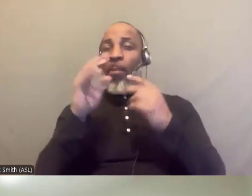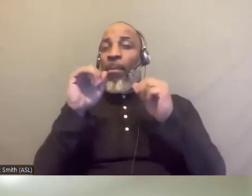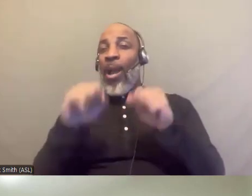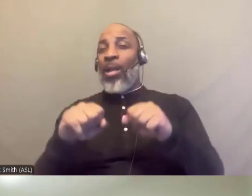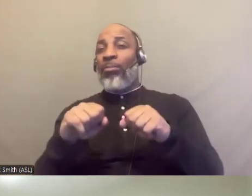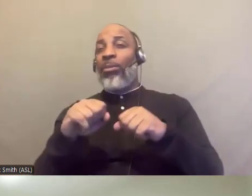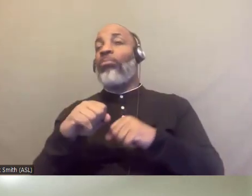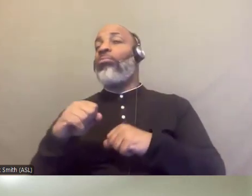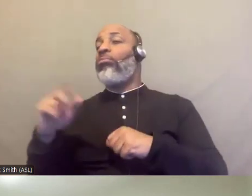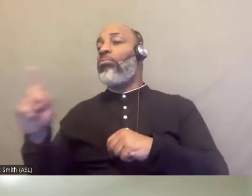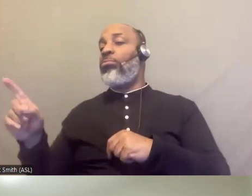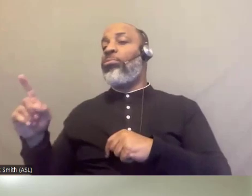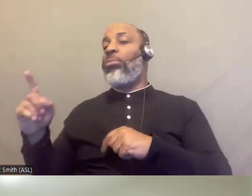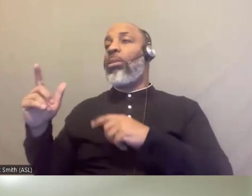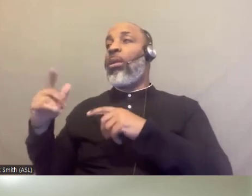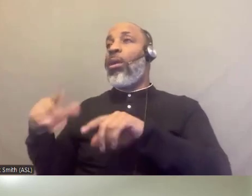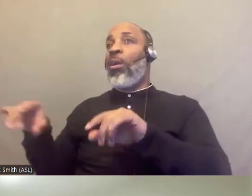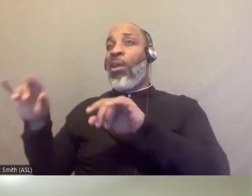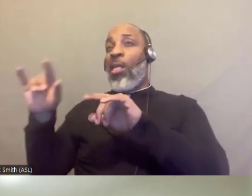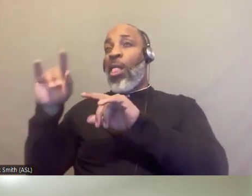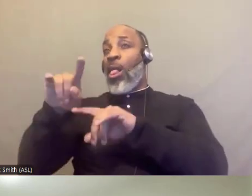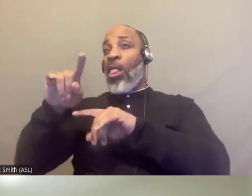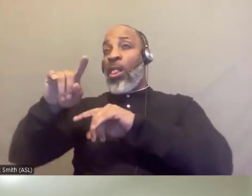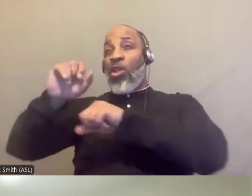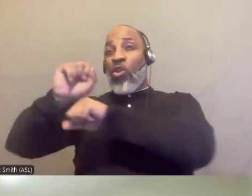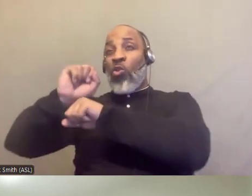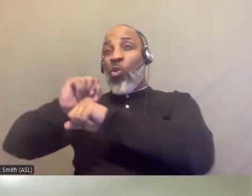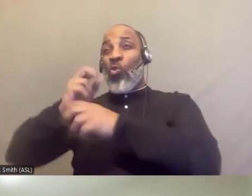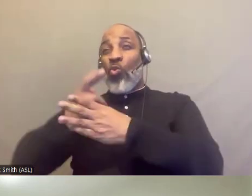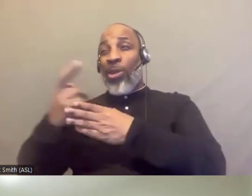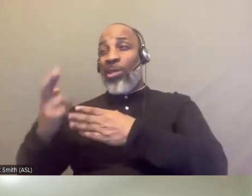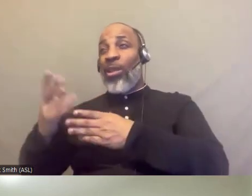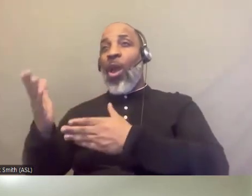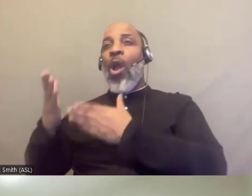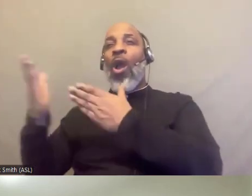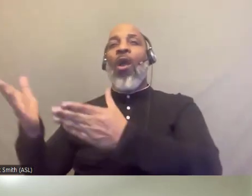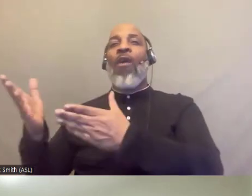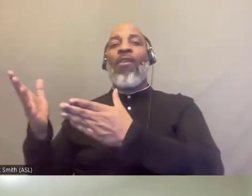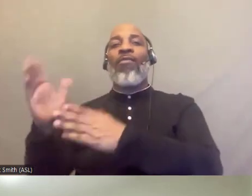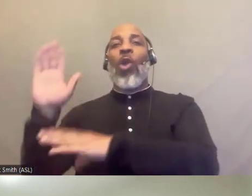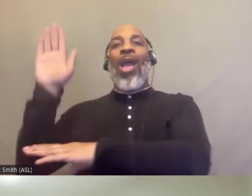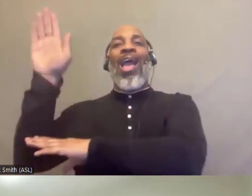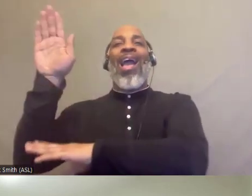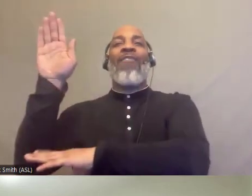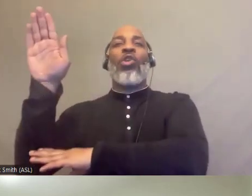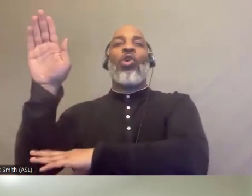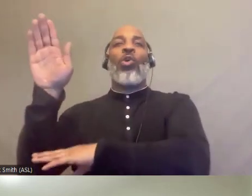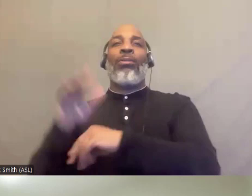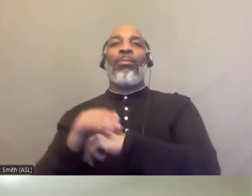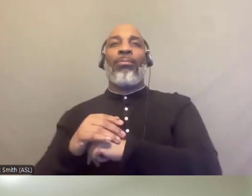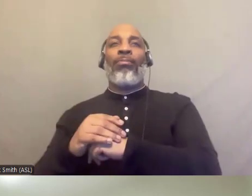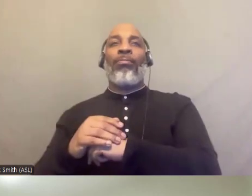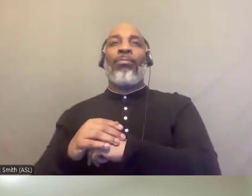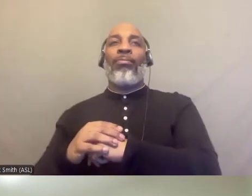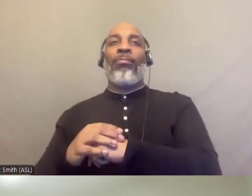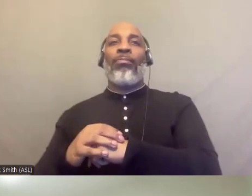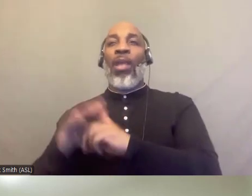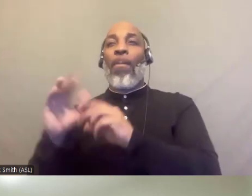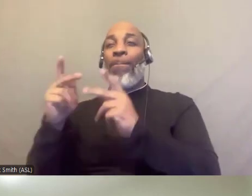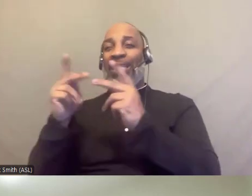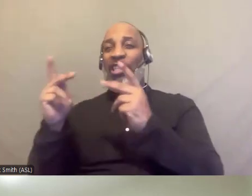for that size employer with that level of resources to simply offer Bill the afternoon